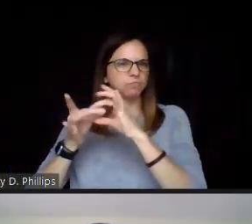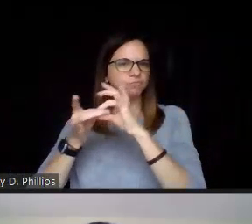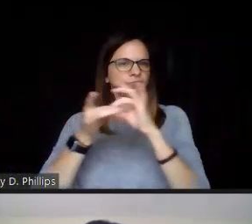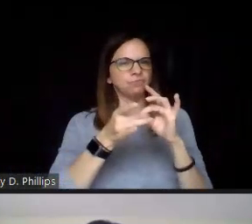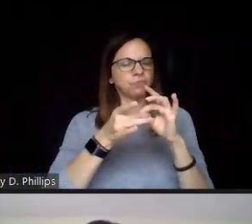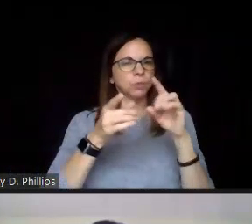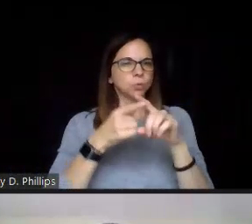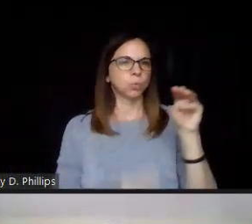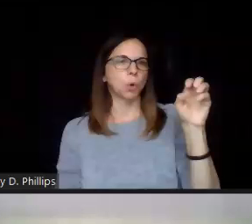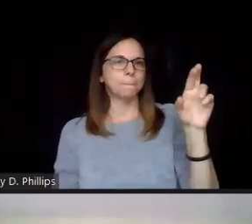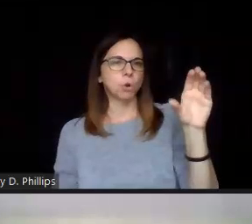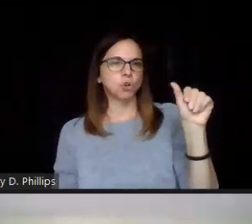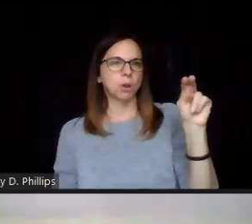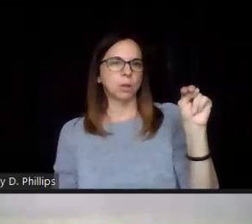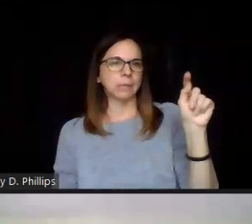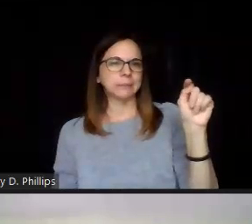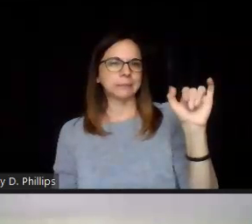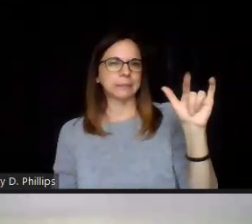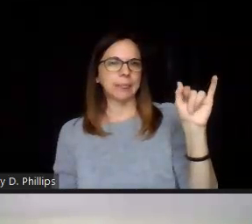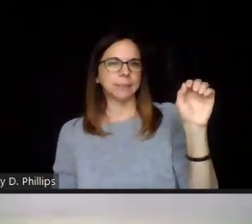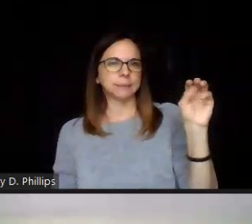of mercantilism?